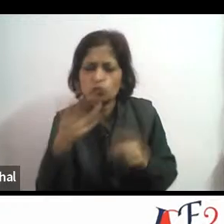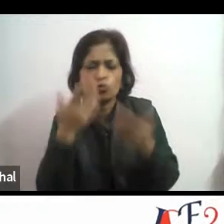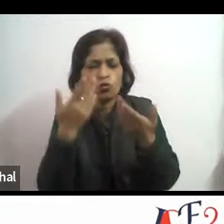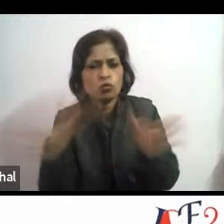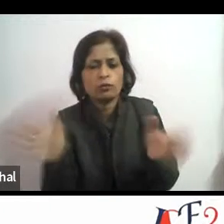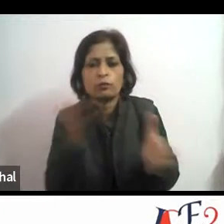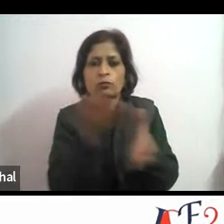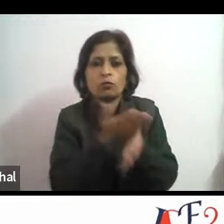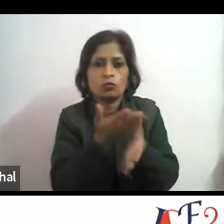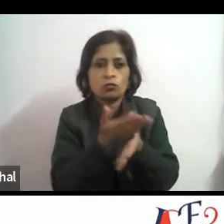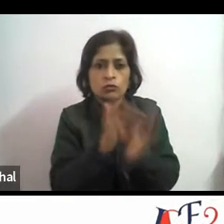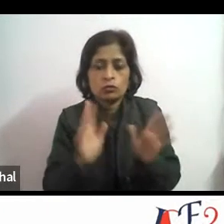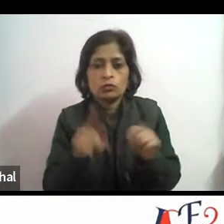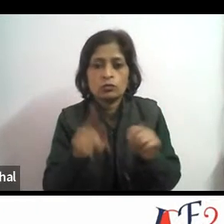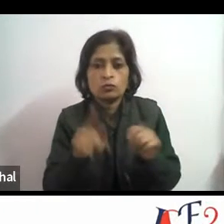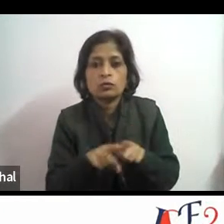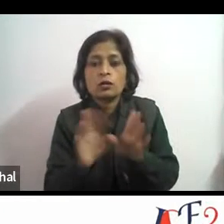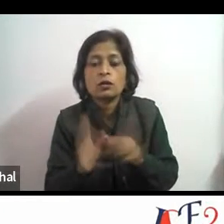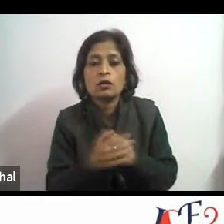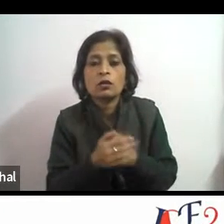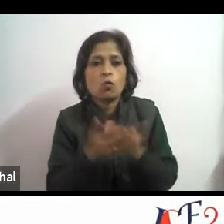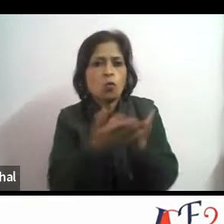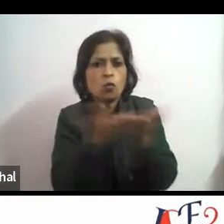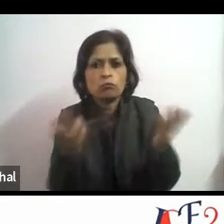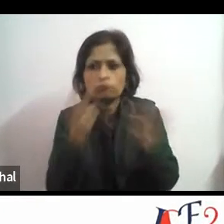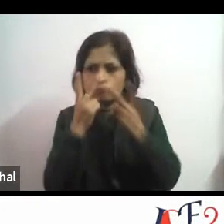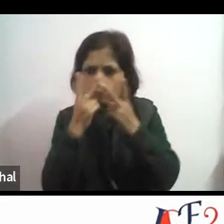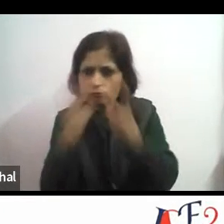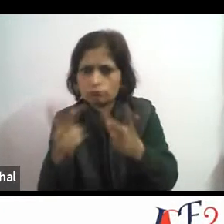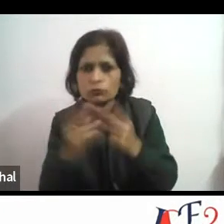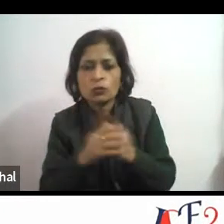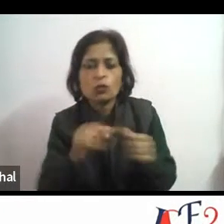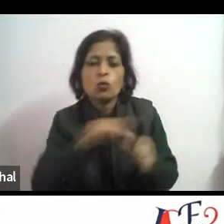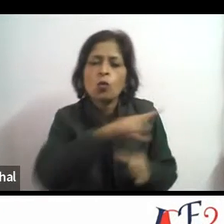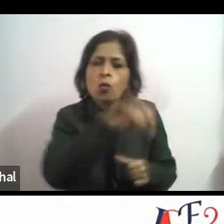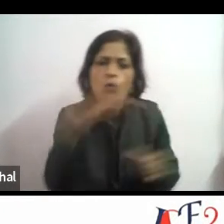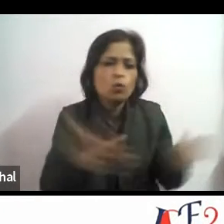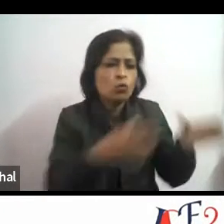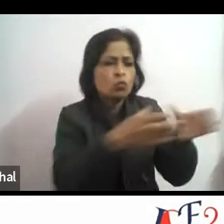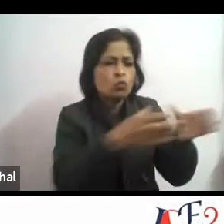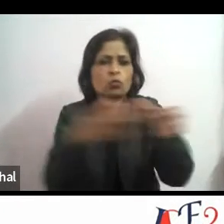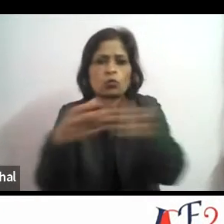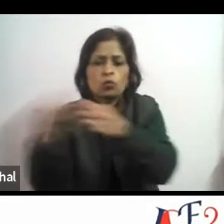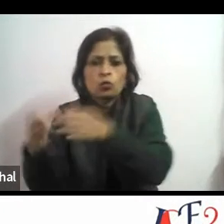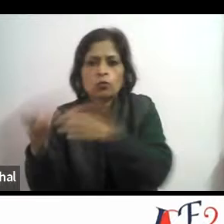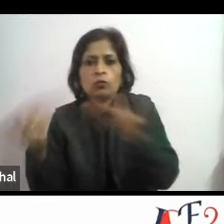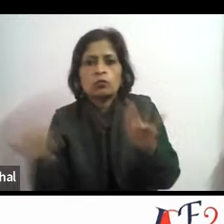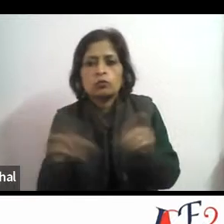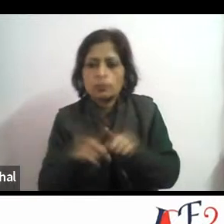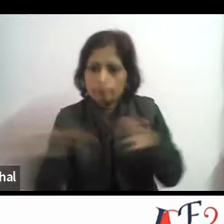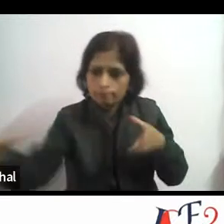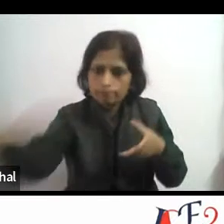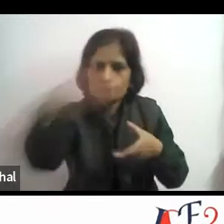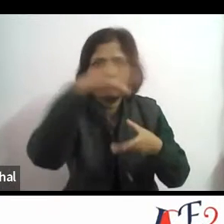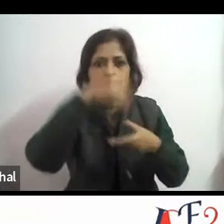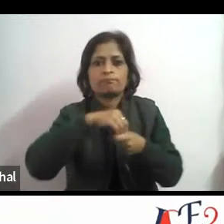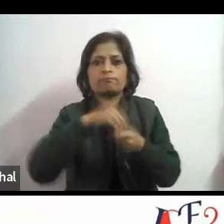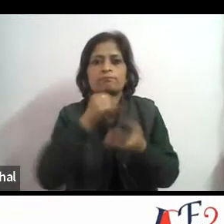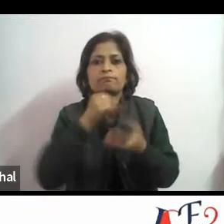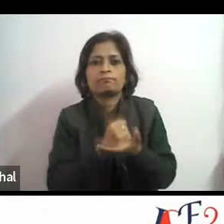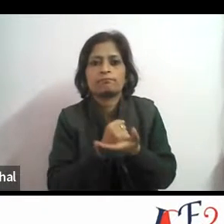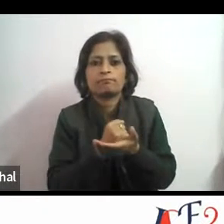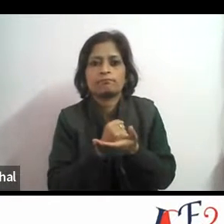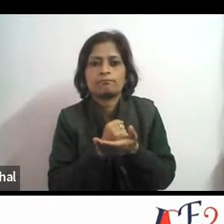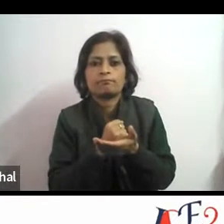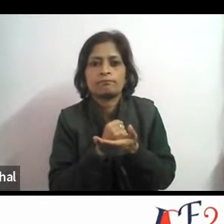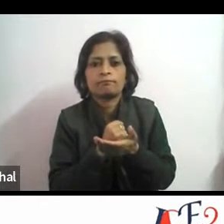nature, you will find that all the streams are required to contribute into it. So hereafter, there